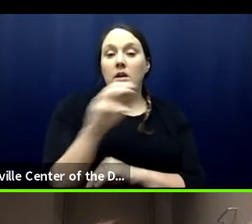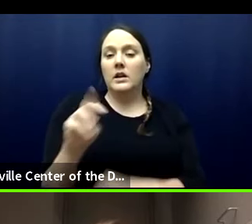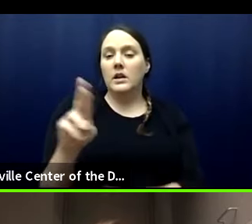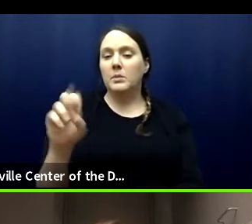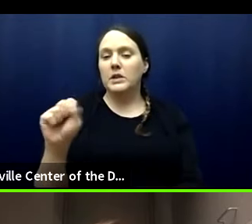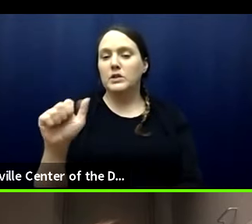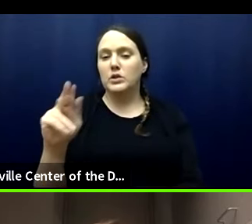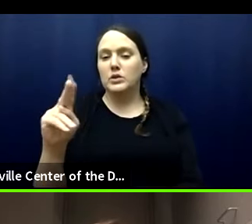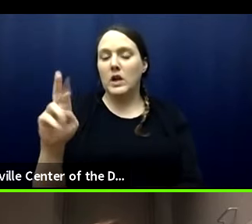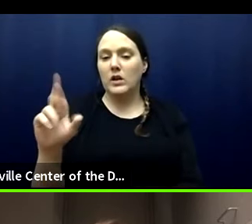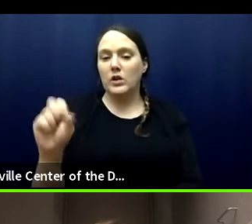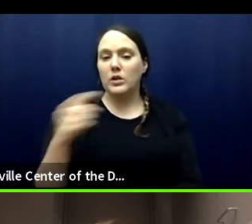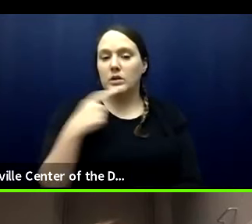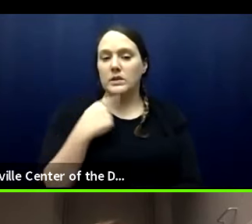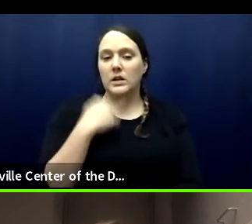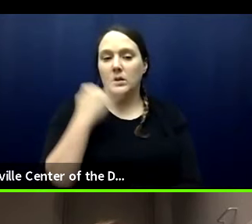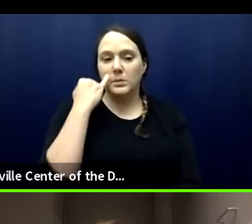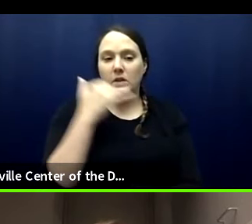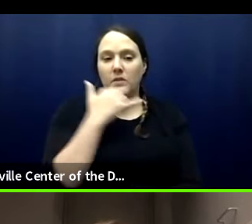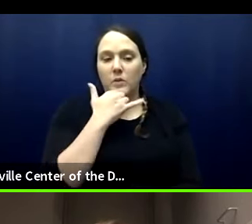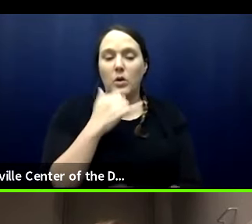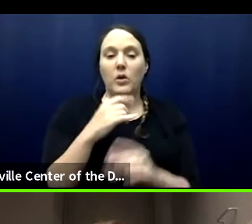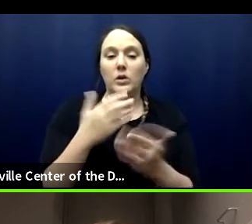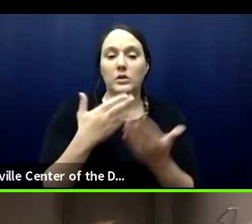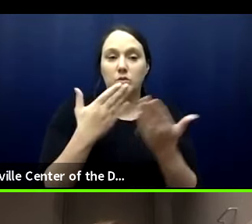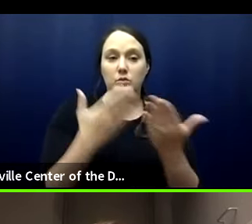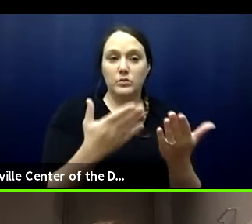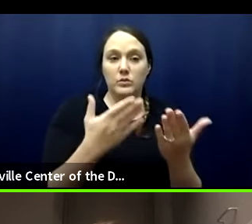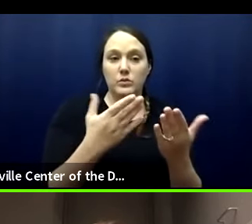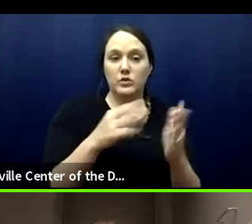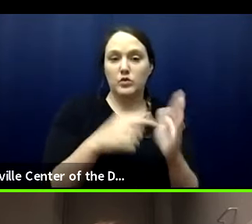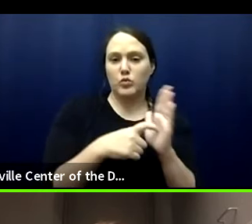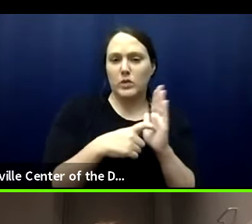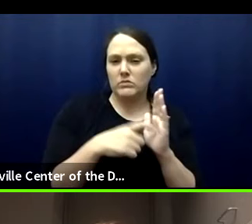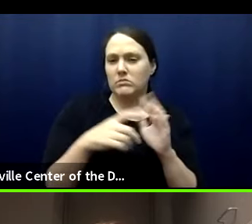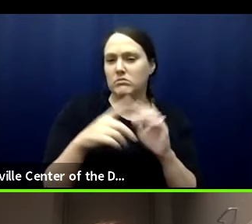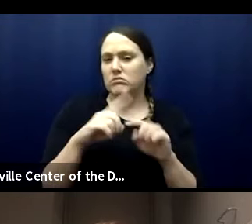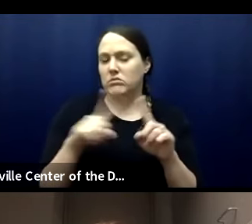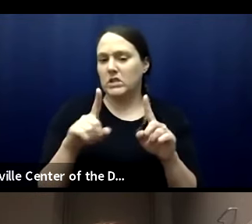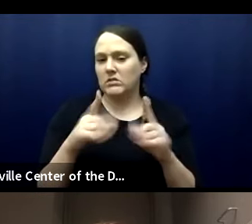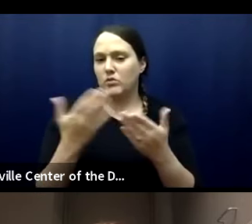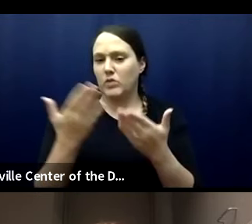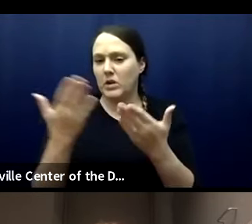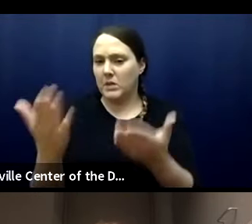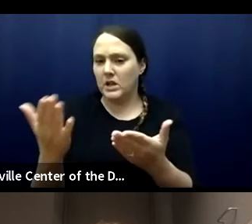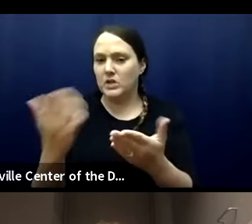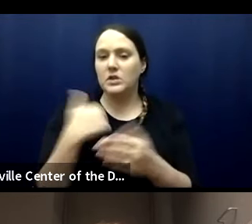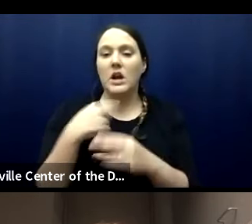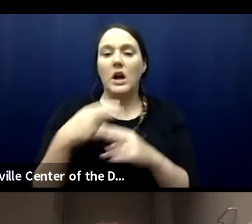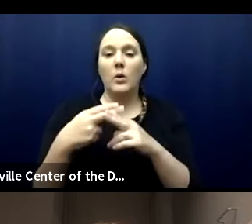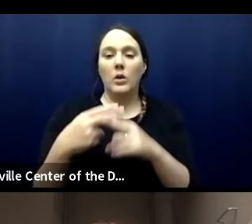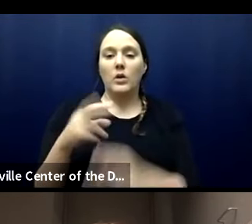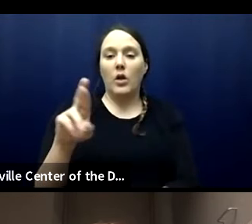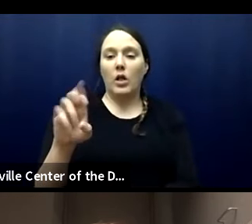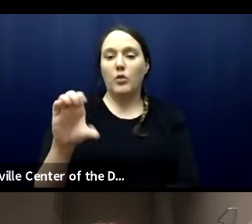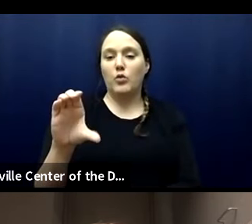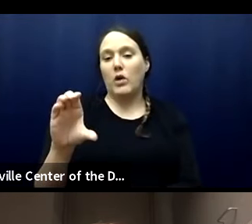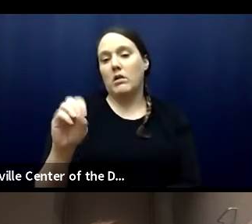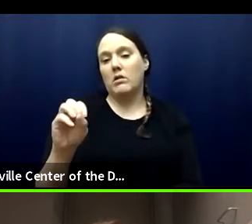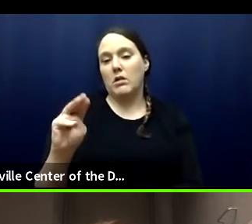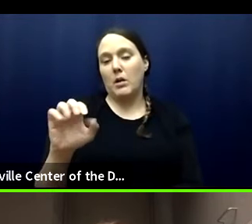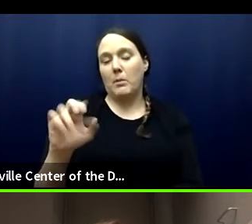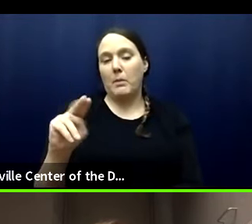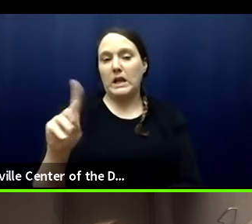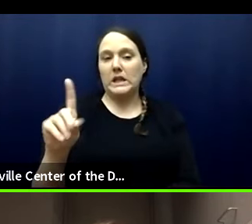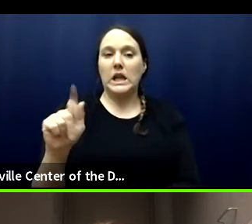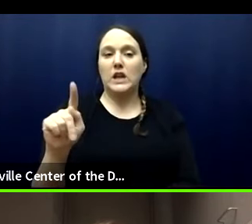me on this if I'm wrong, but it's a resolution, but it's a recommendation sort of resolution. It does not. I would call it a recommendation at this point. I mean,